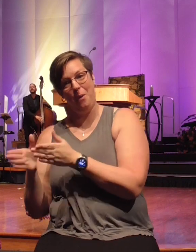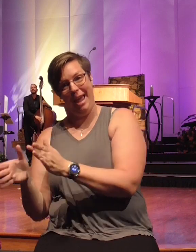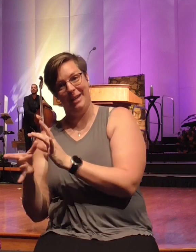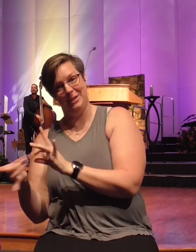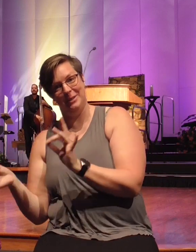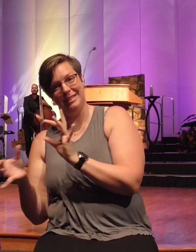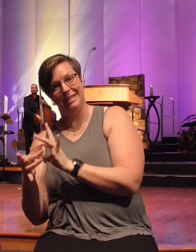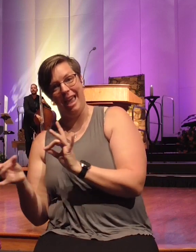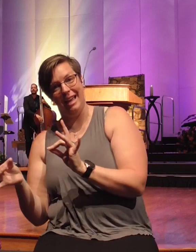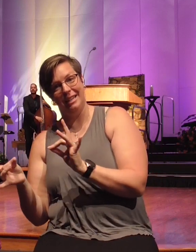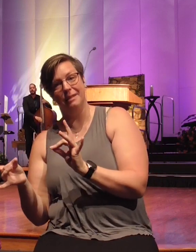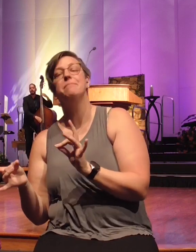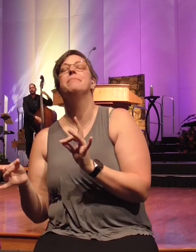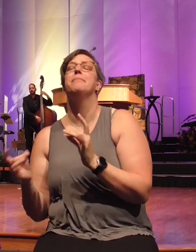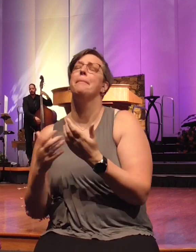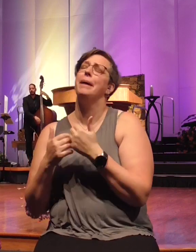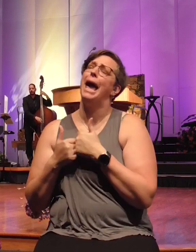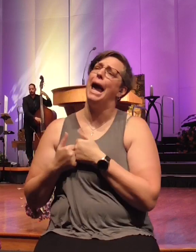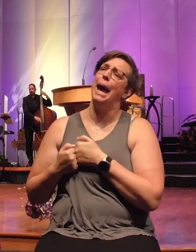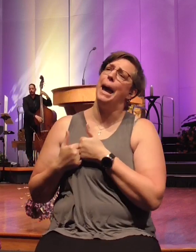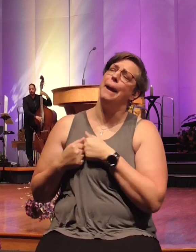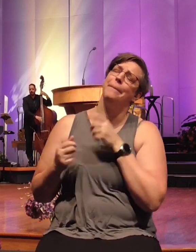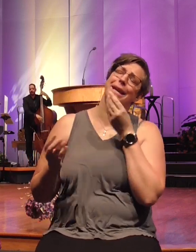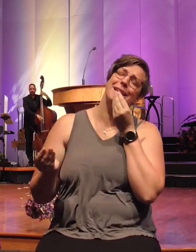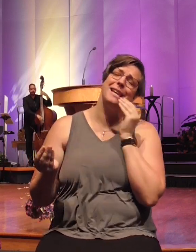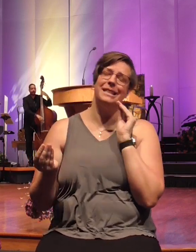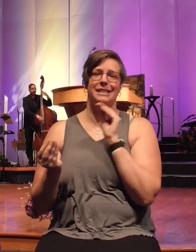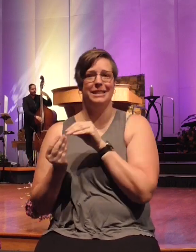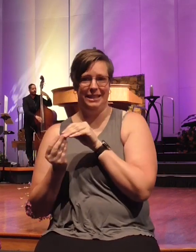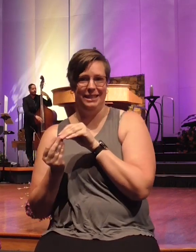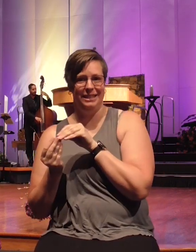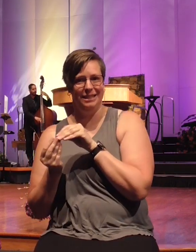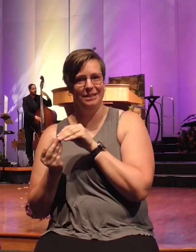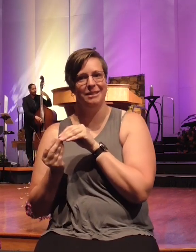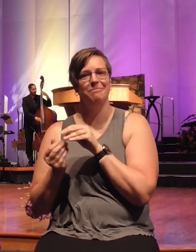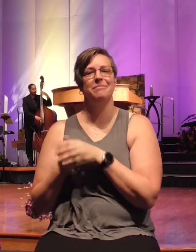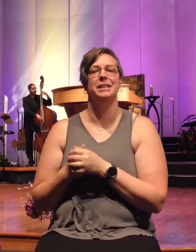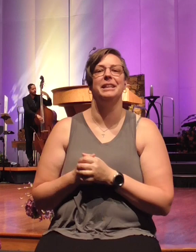words, baby, kiss me.